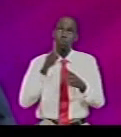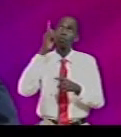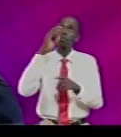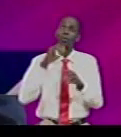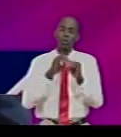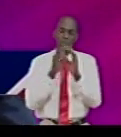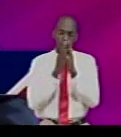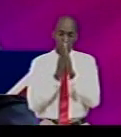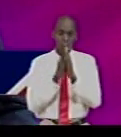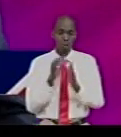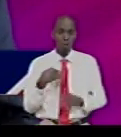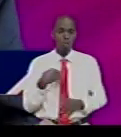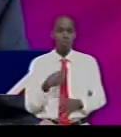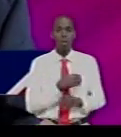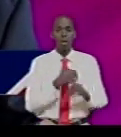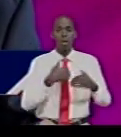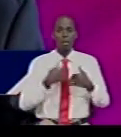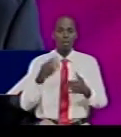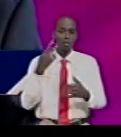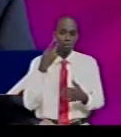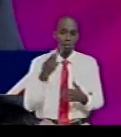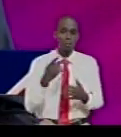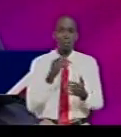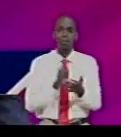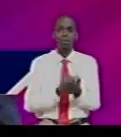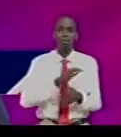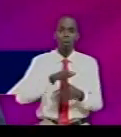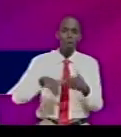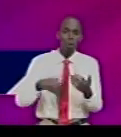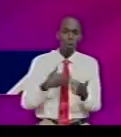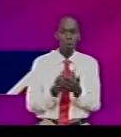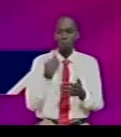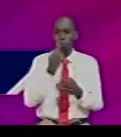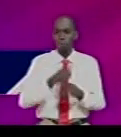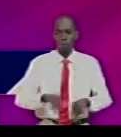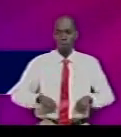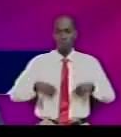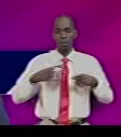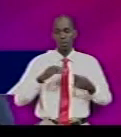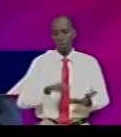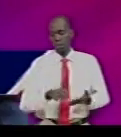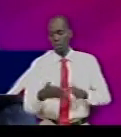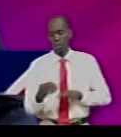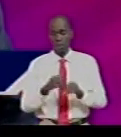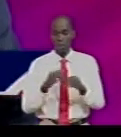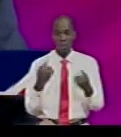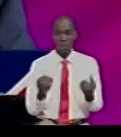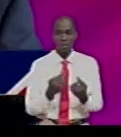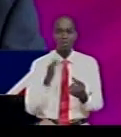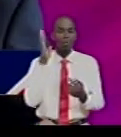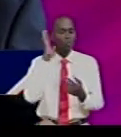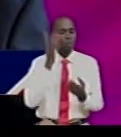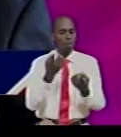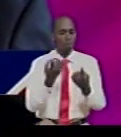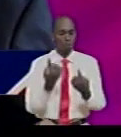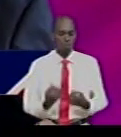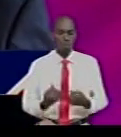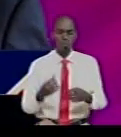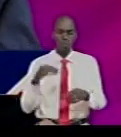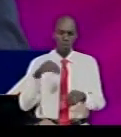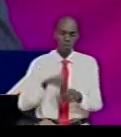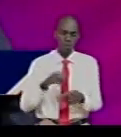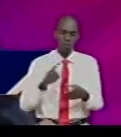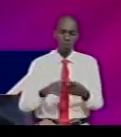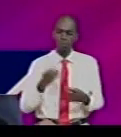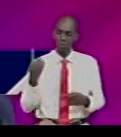seen that all who live and die in sin will come under eternal judgment,